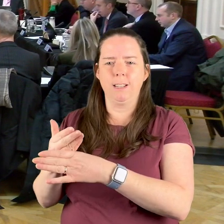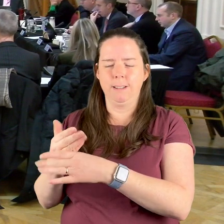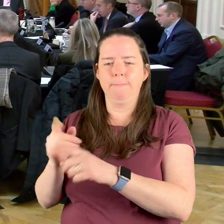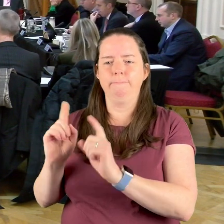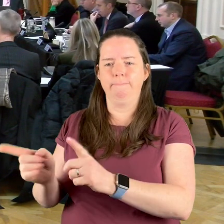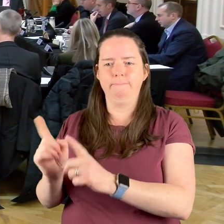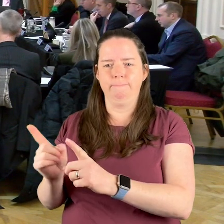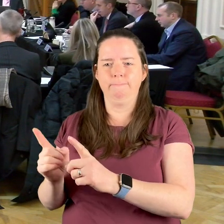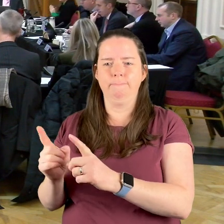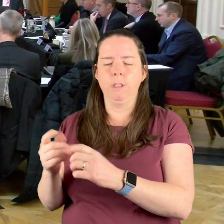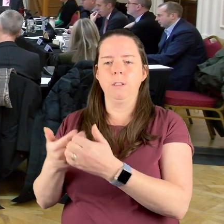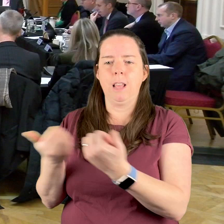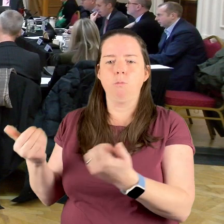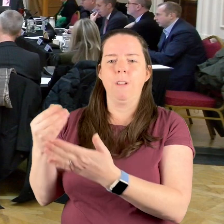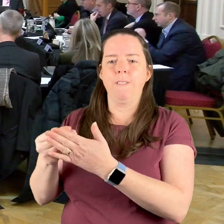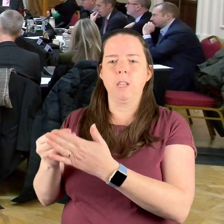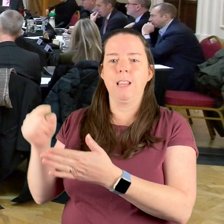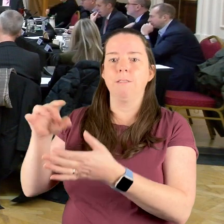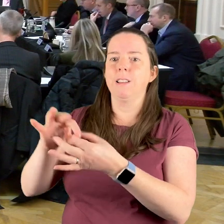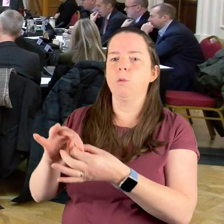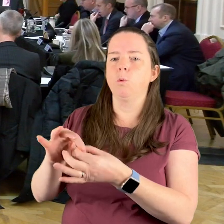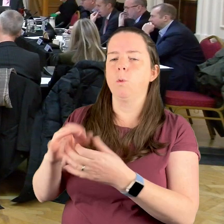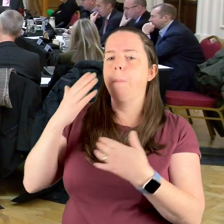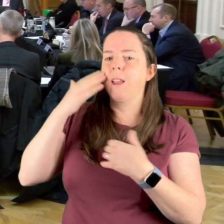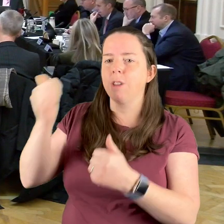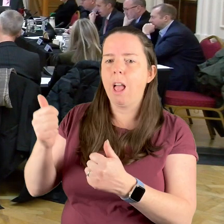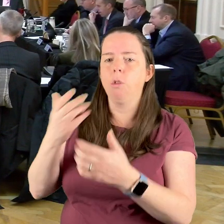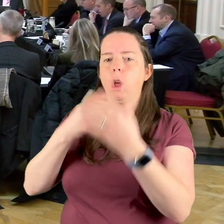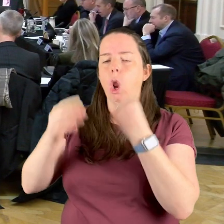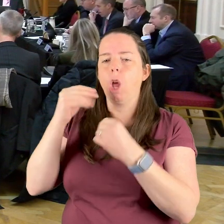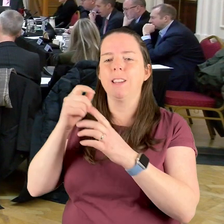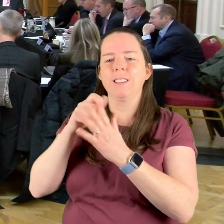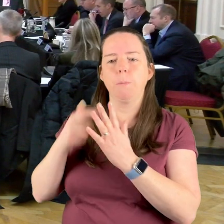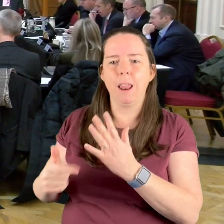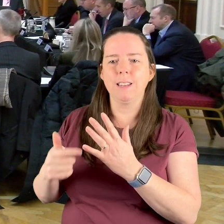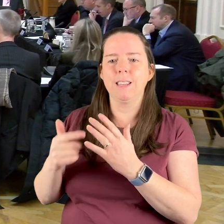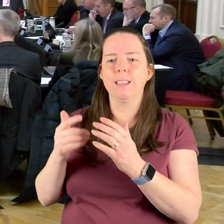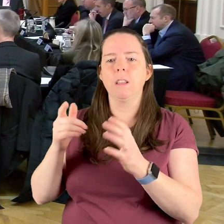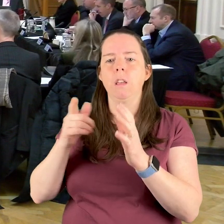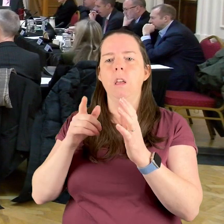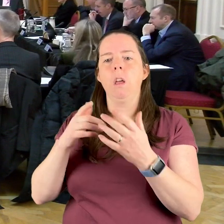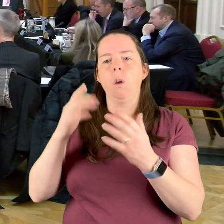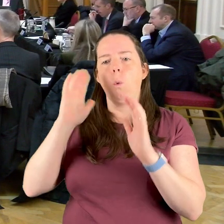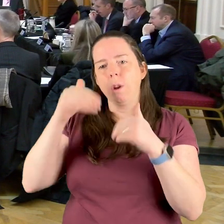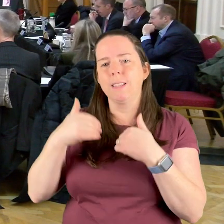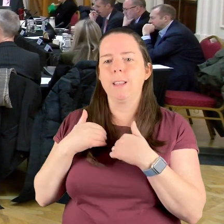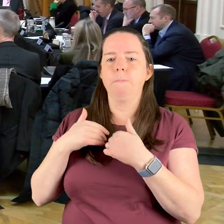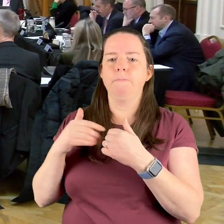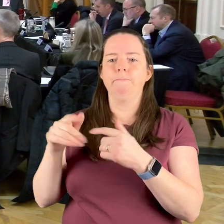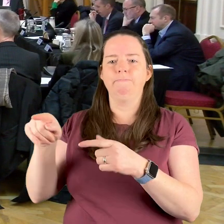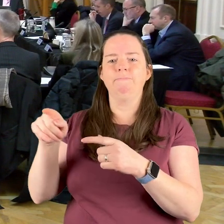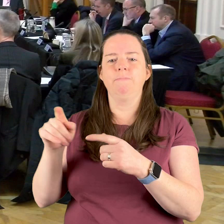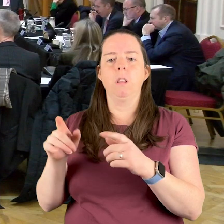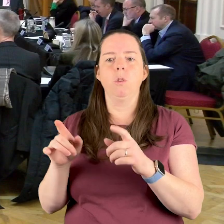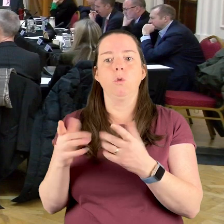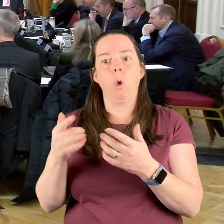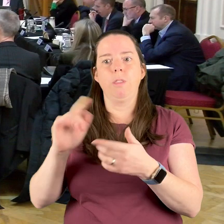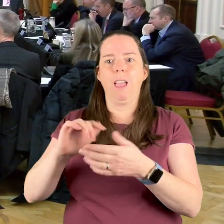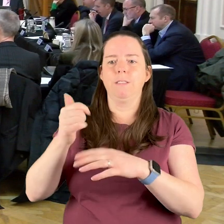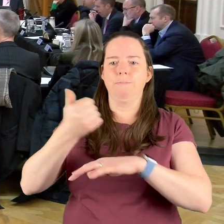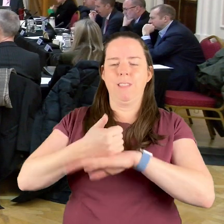in Wandsworth Place around mental health, learning disabilities and autistic spectrum disorder services. And that